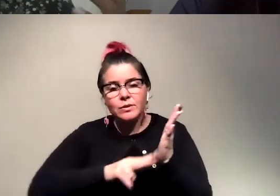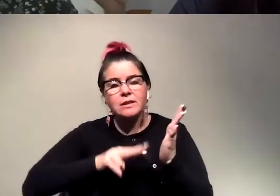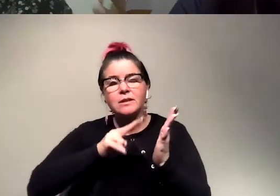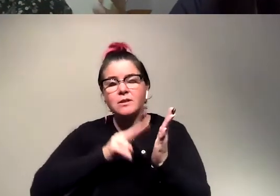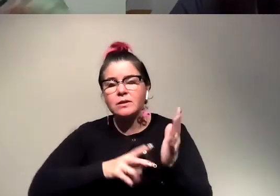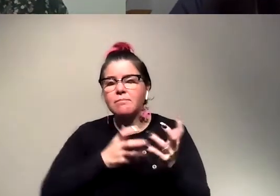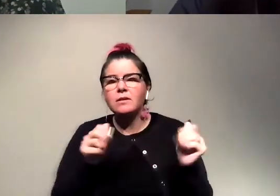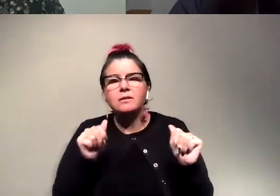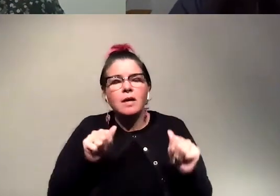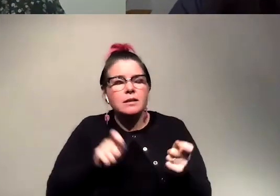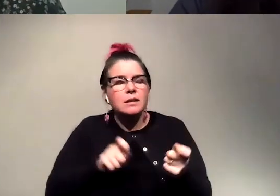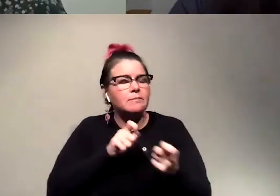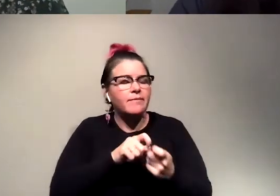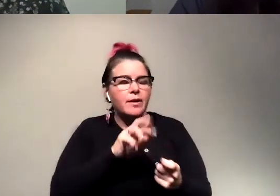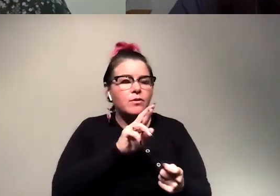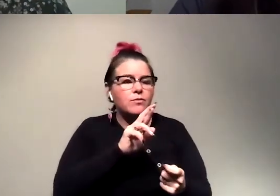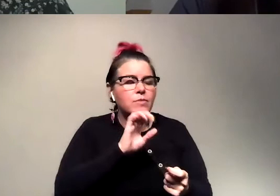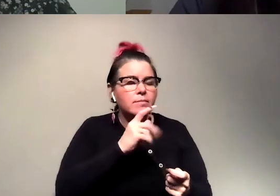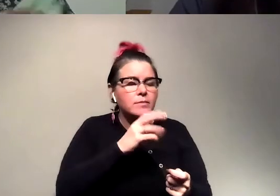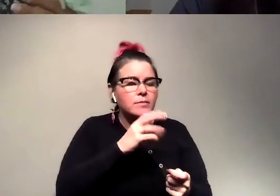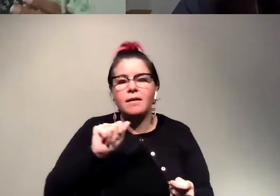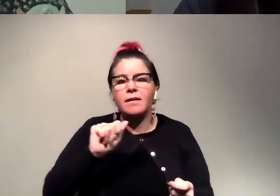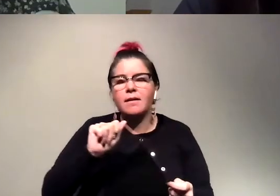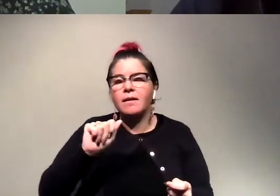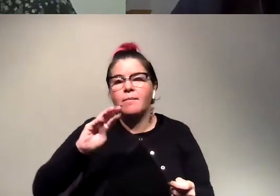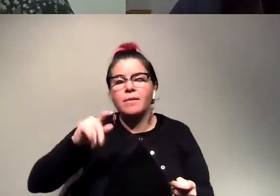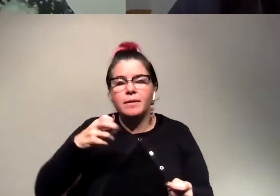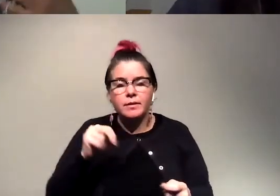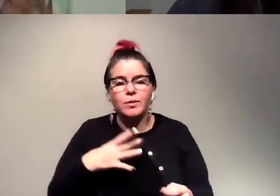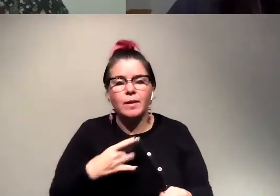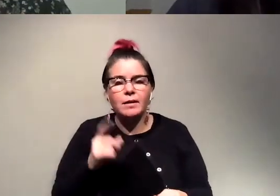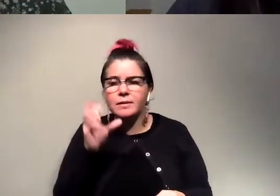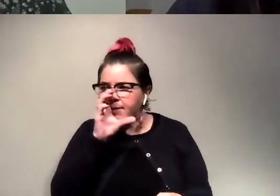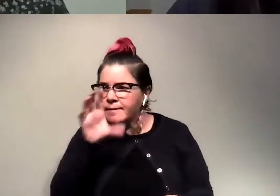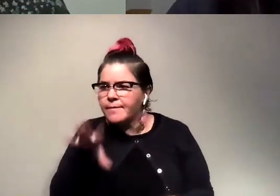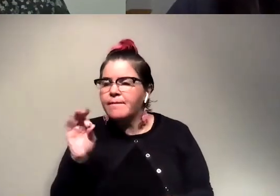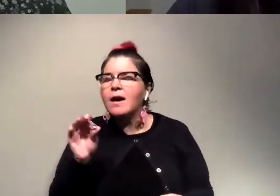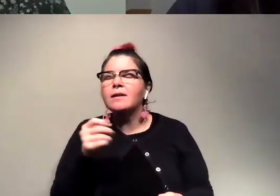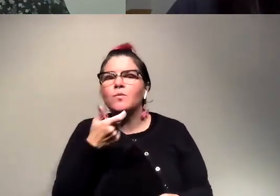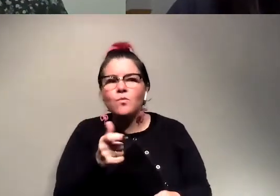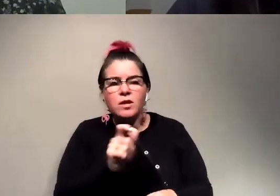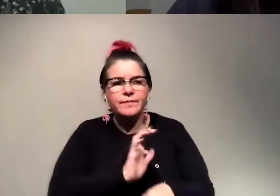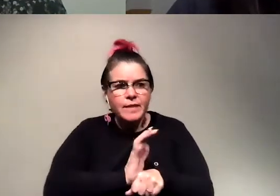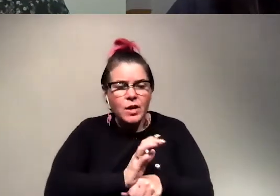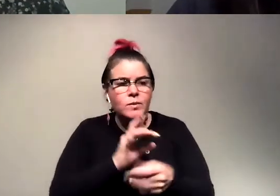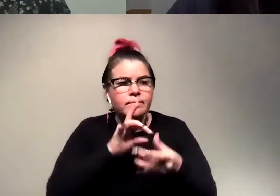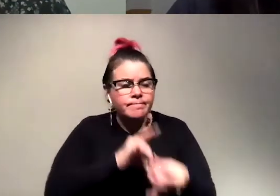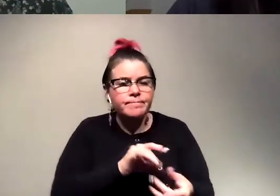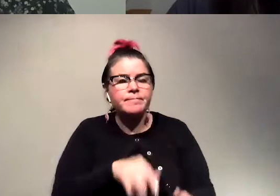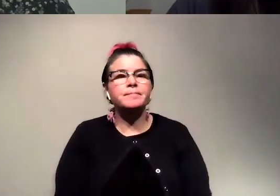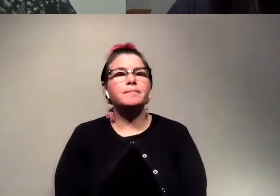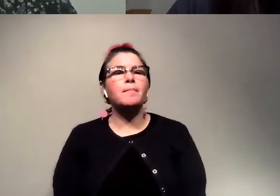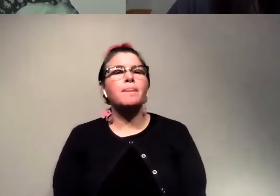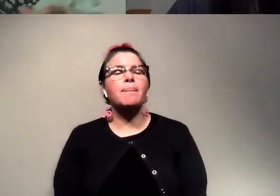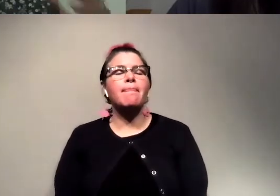particular reptile or amphibian that you like, trying to go find them, looking at videos about them, and don't